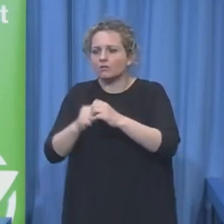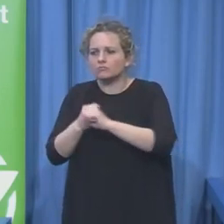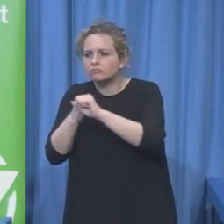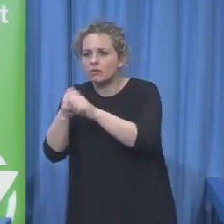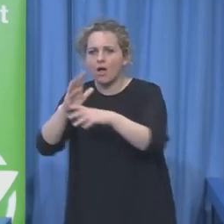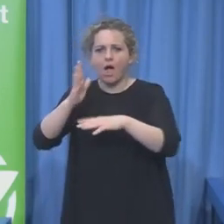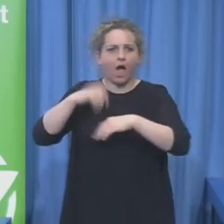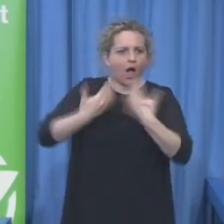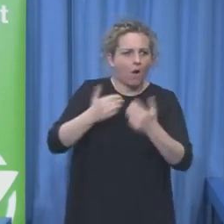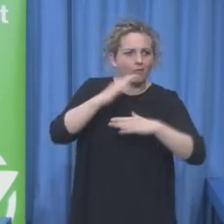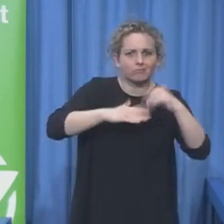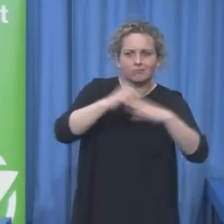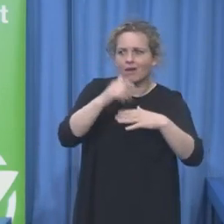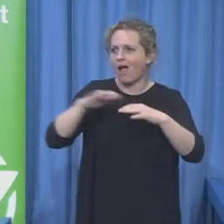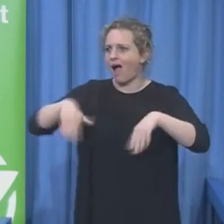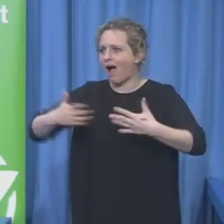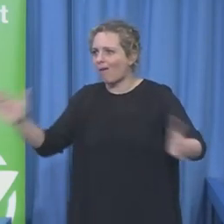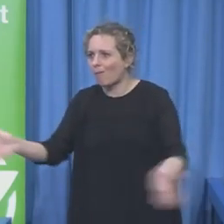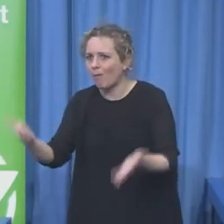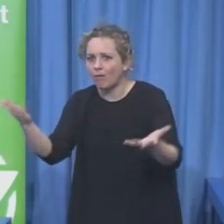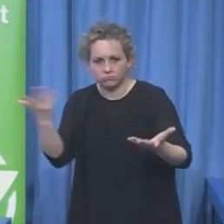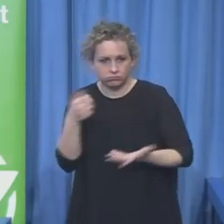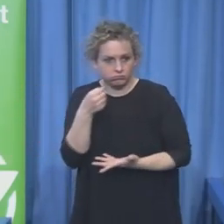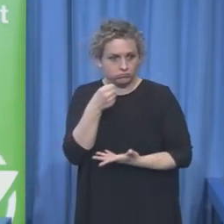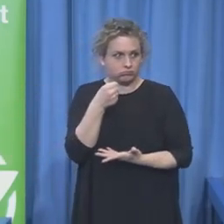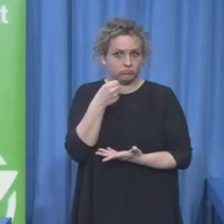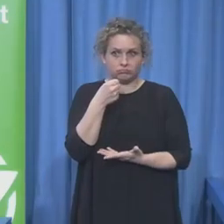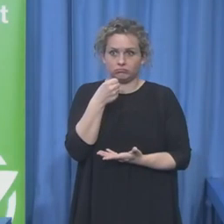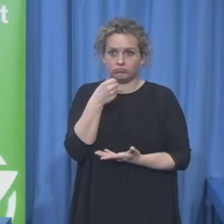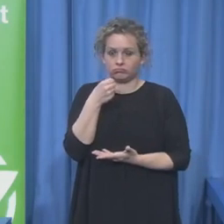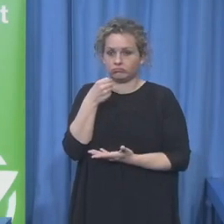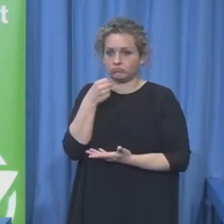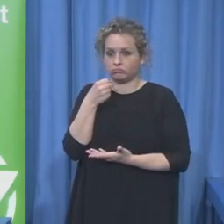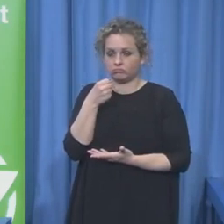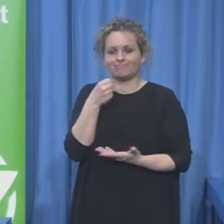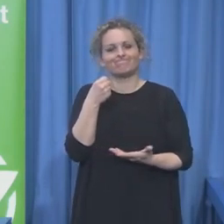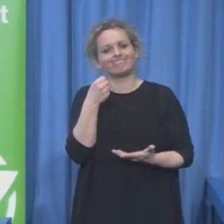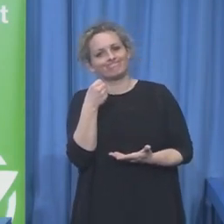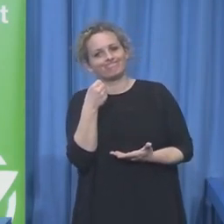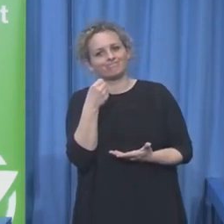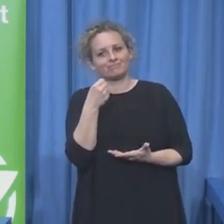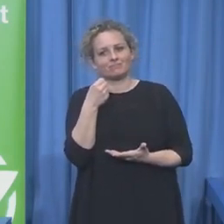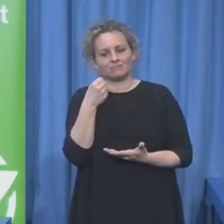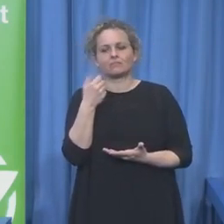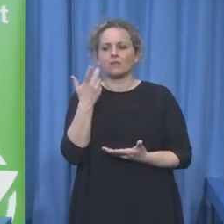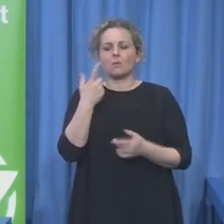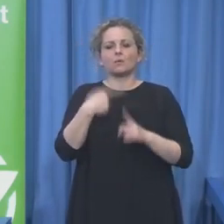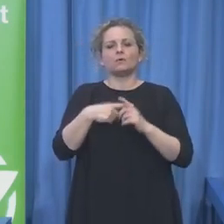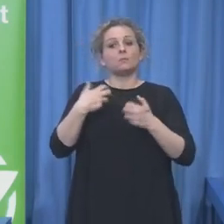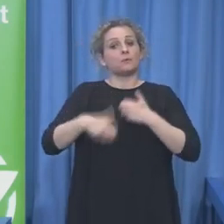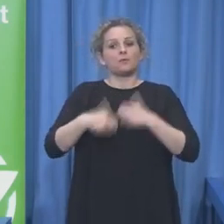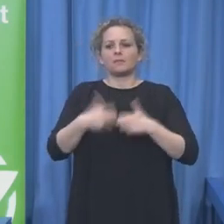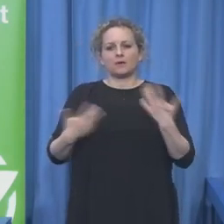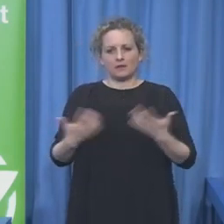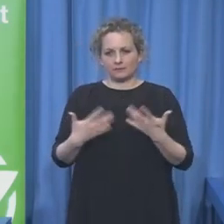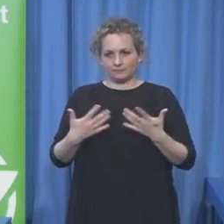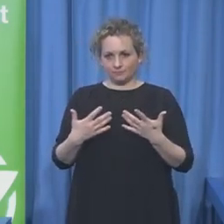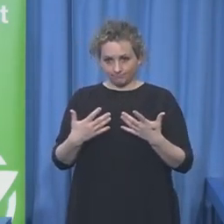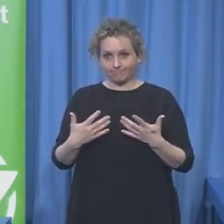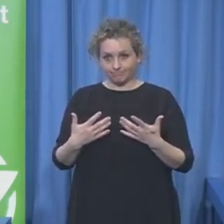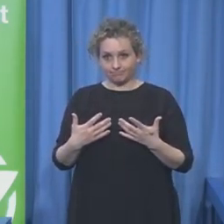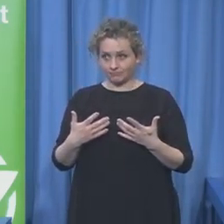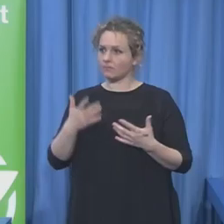The first reason would be the lack of interaction of the business sector with people with intellectual disabilities. And the second one, it's